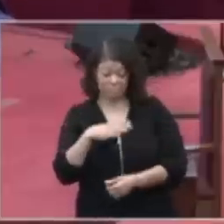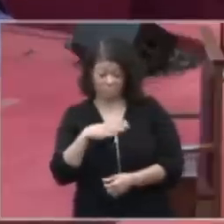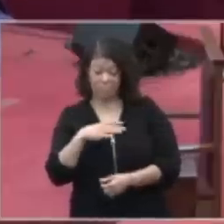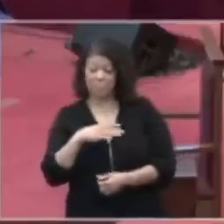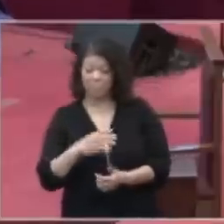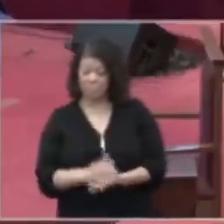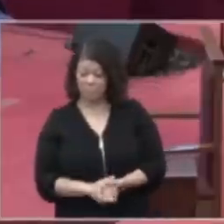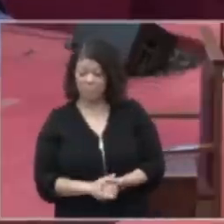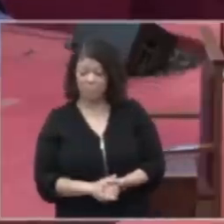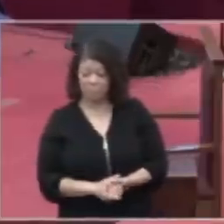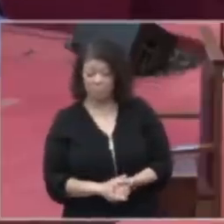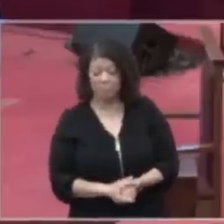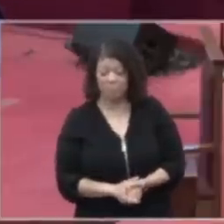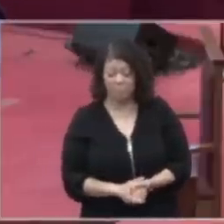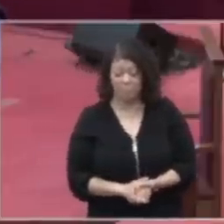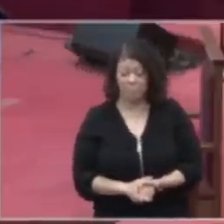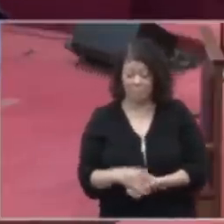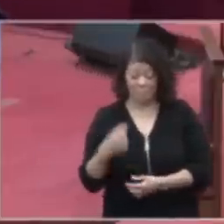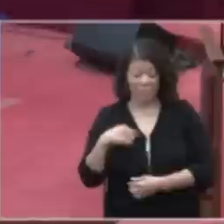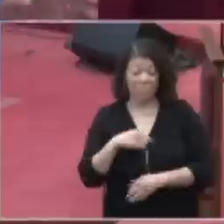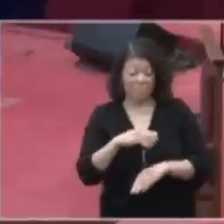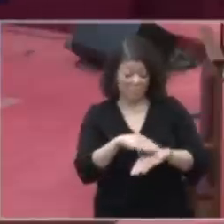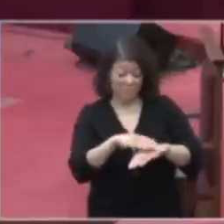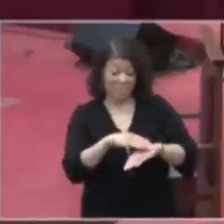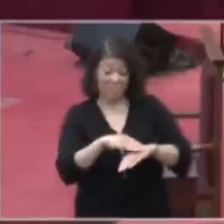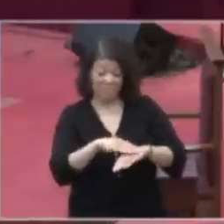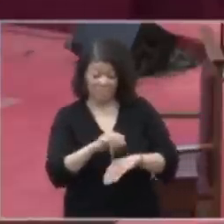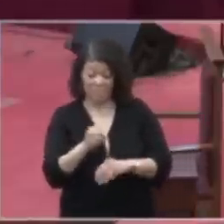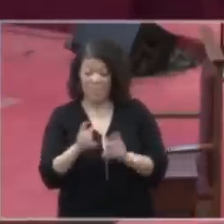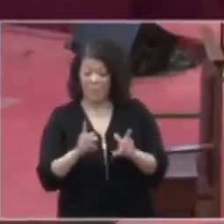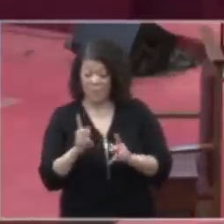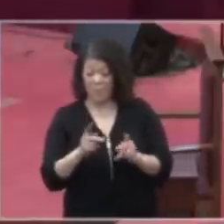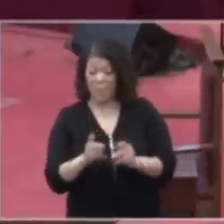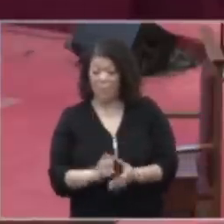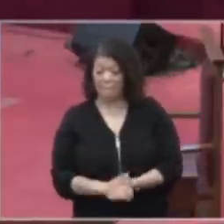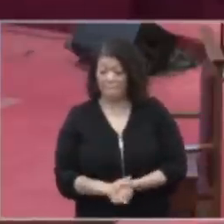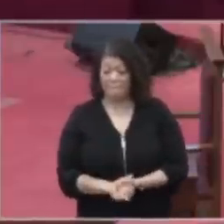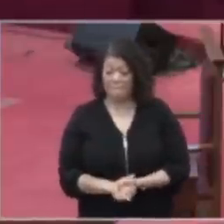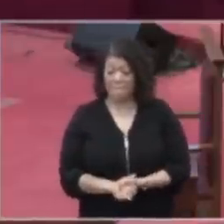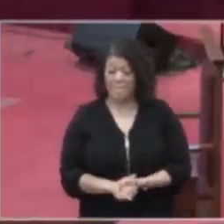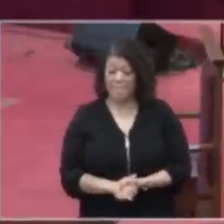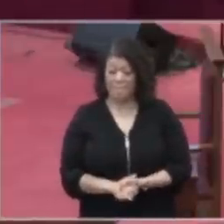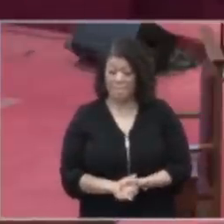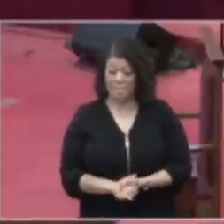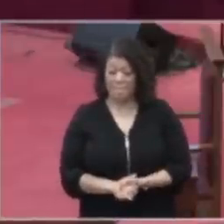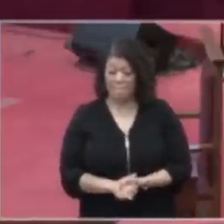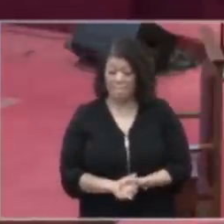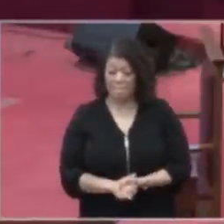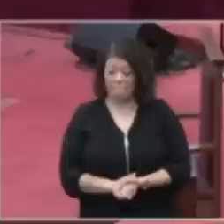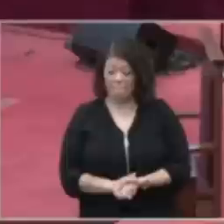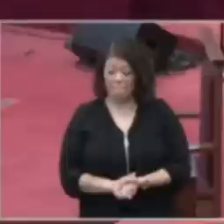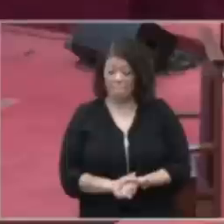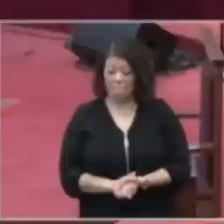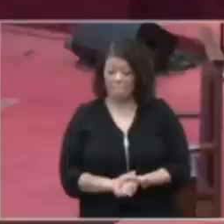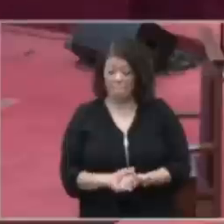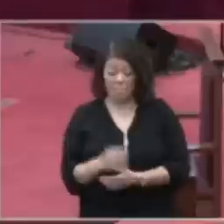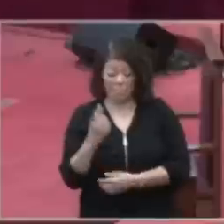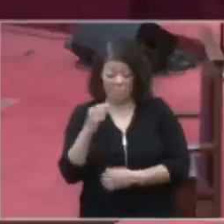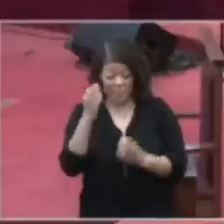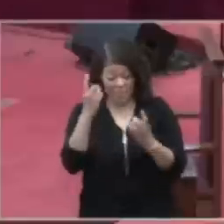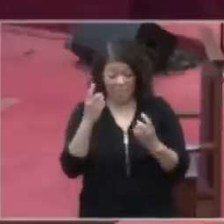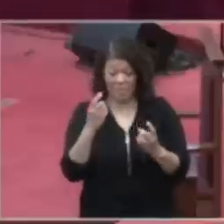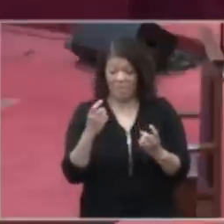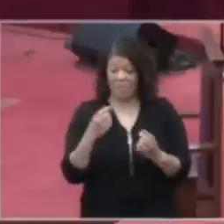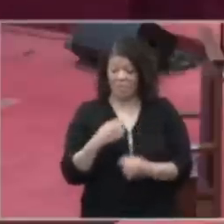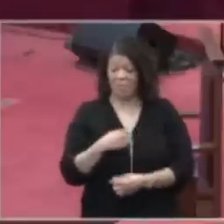our brothers and sisters keepers. I've been flying back and forth preaching, and I can tell you, somebody asked me the other day, do I suffer